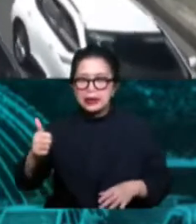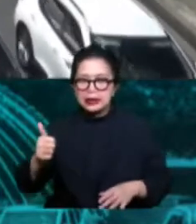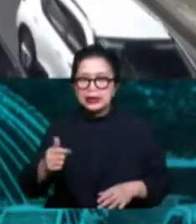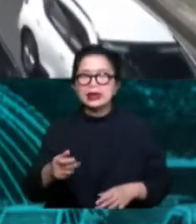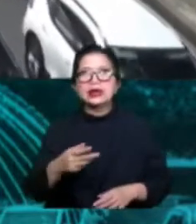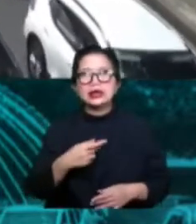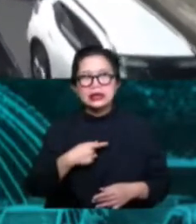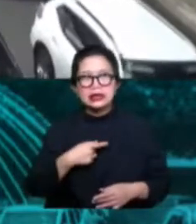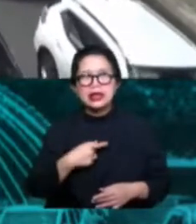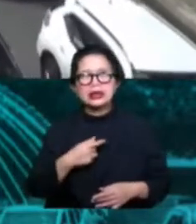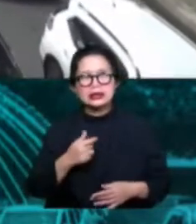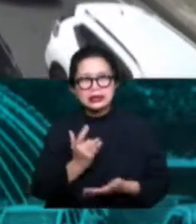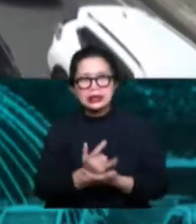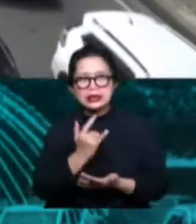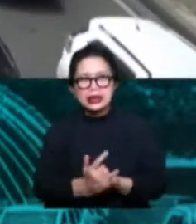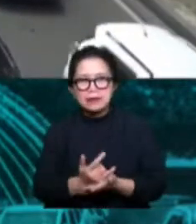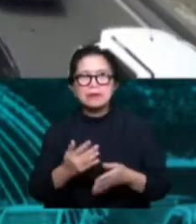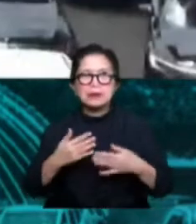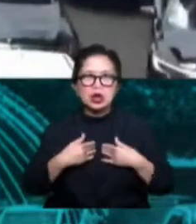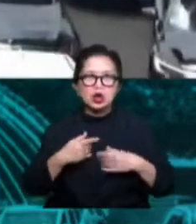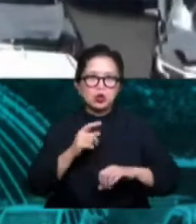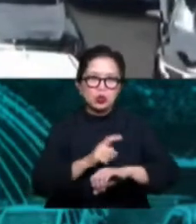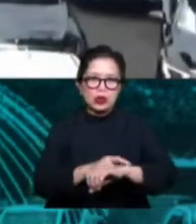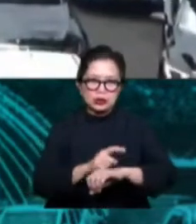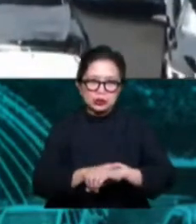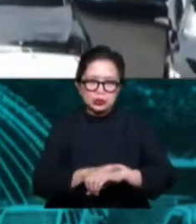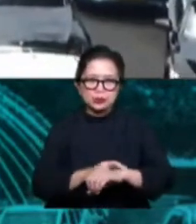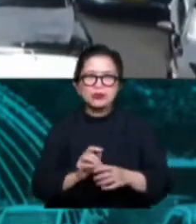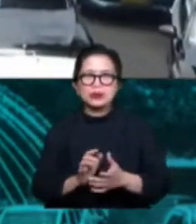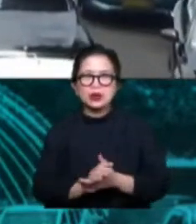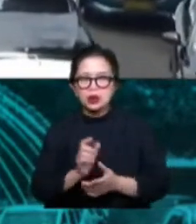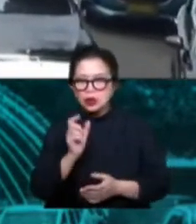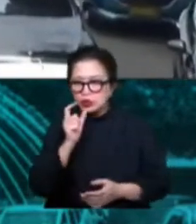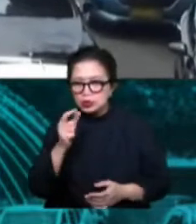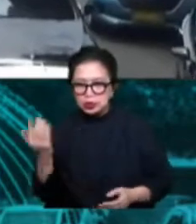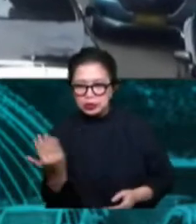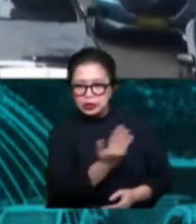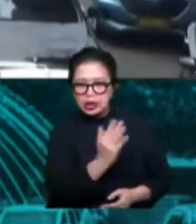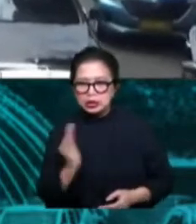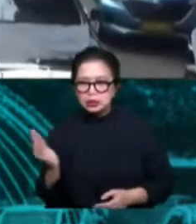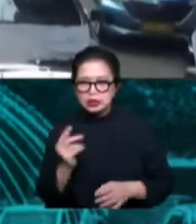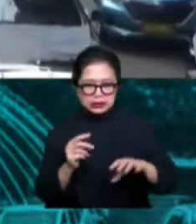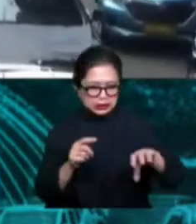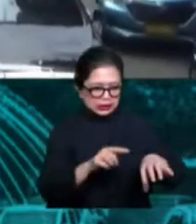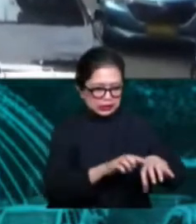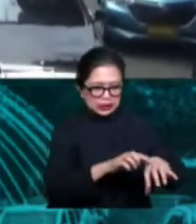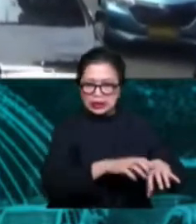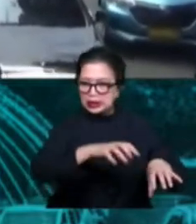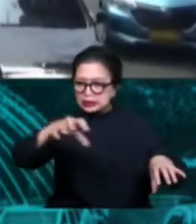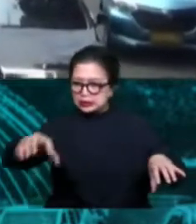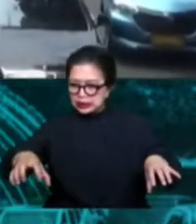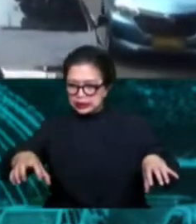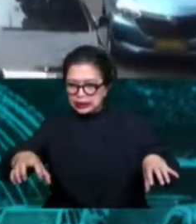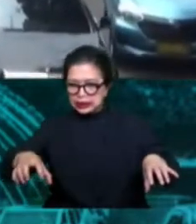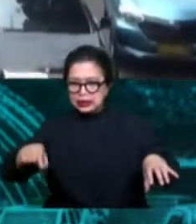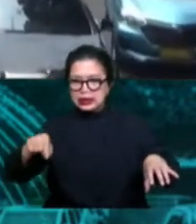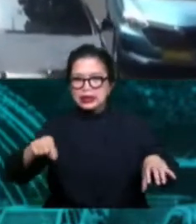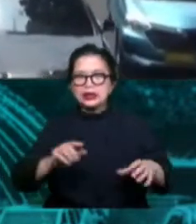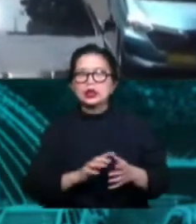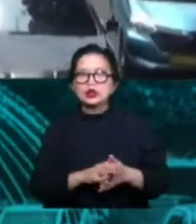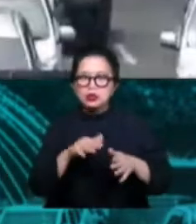to somewhere and reducing the traffic, and it's very difficult. You know, if I want to